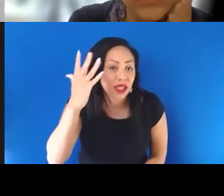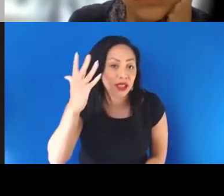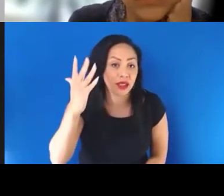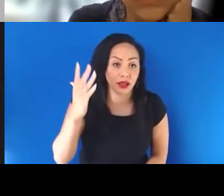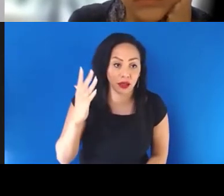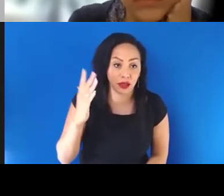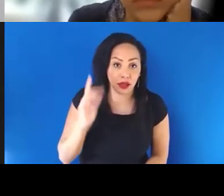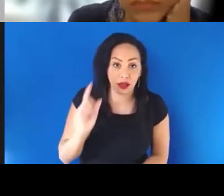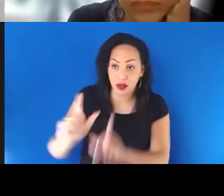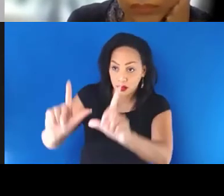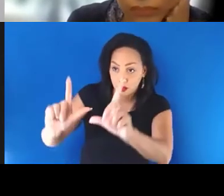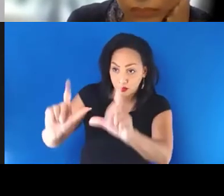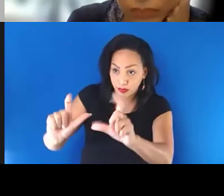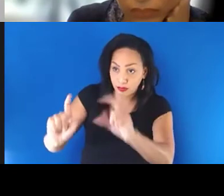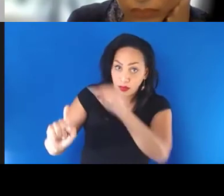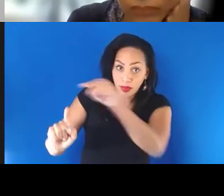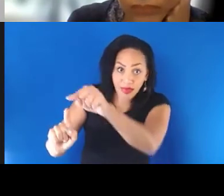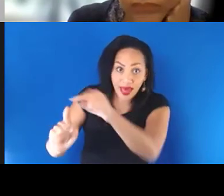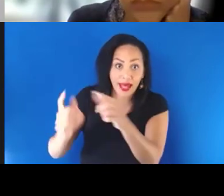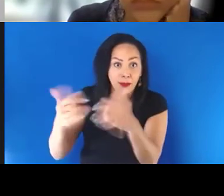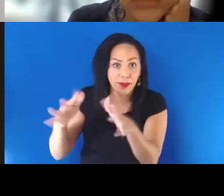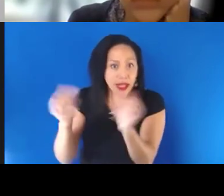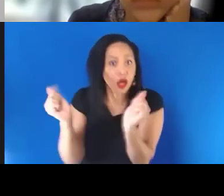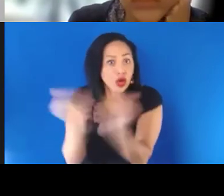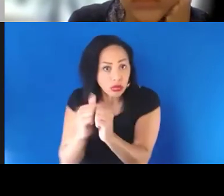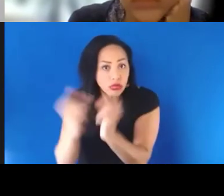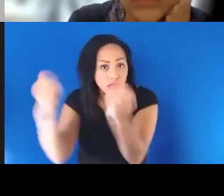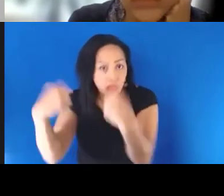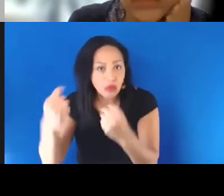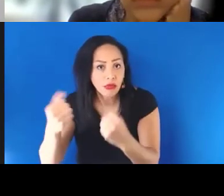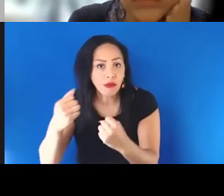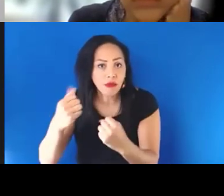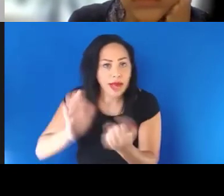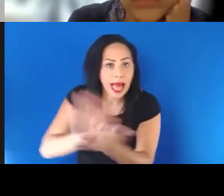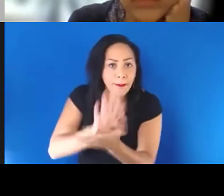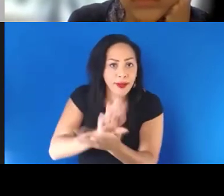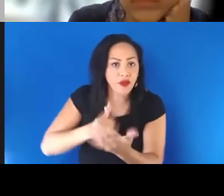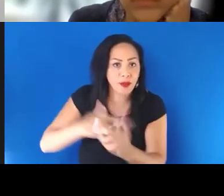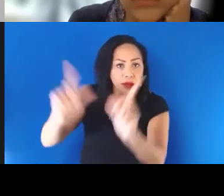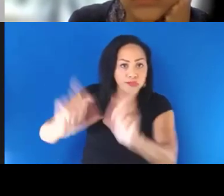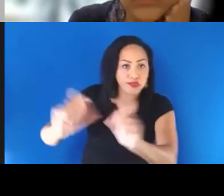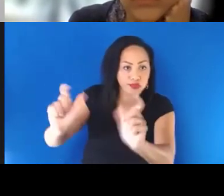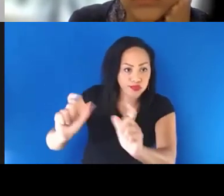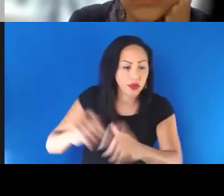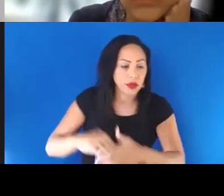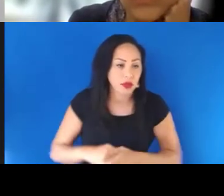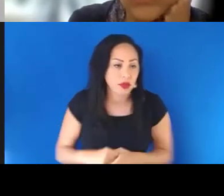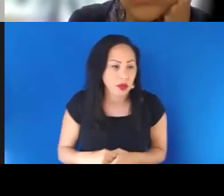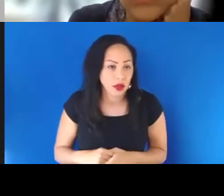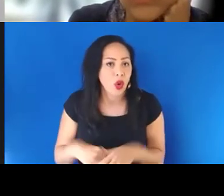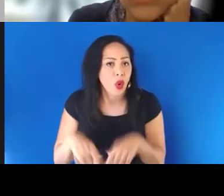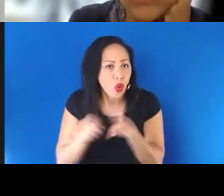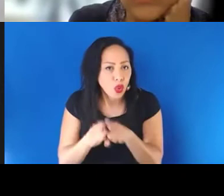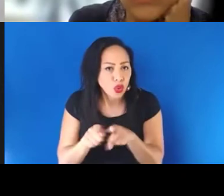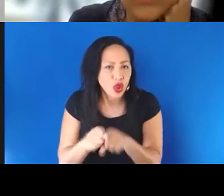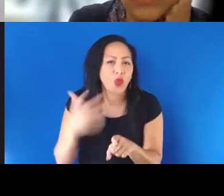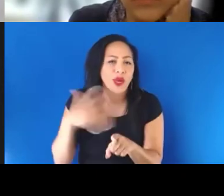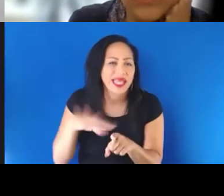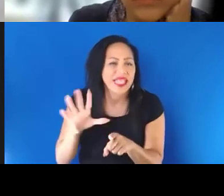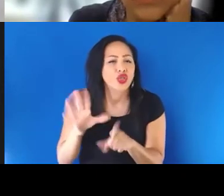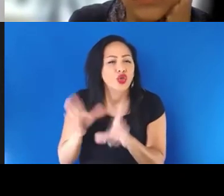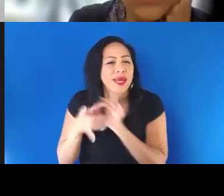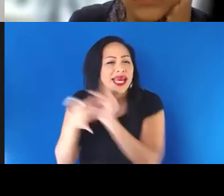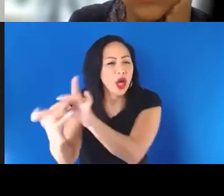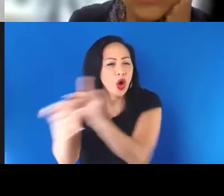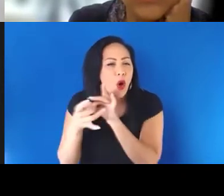actually have their consent, first of all. And then secondly, we're also writing, we're in conversation with the people so that they